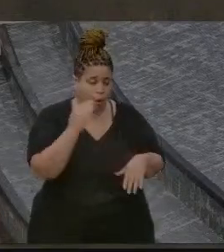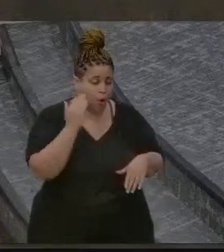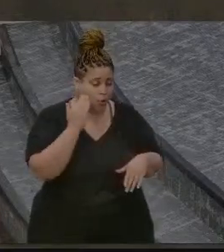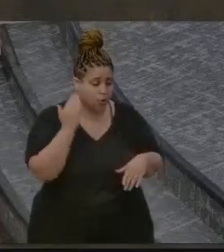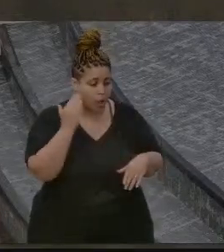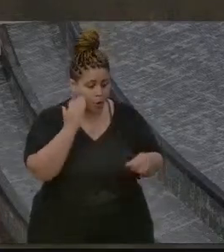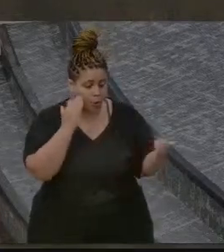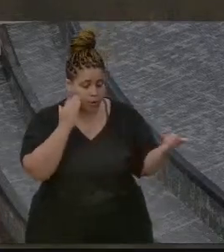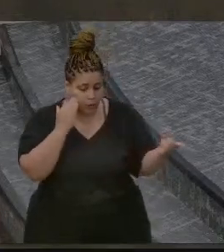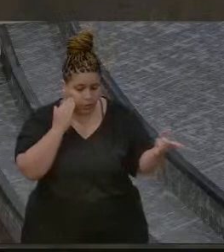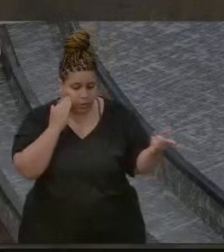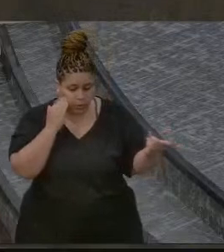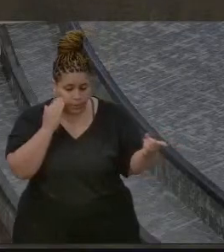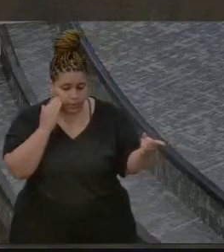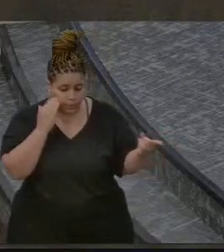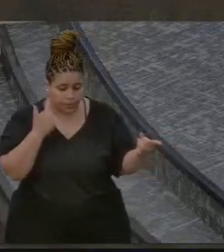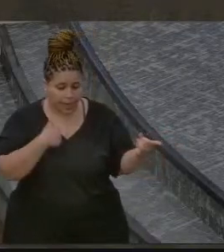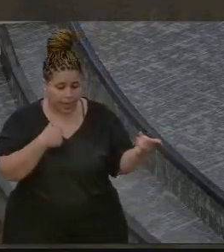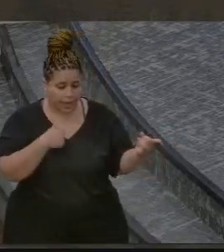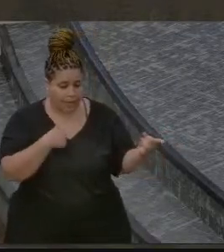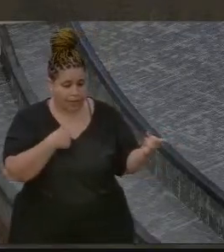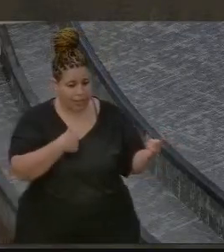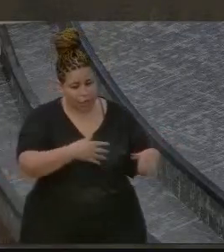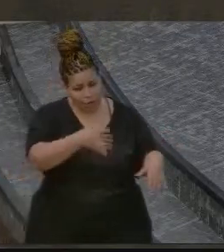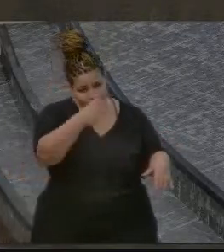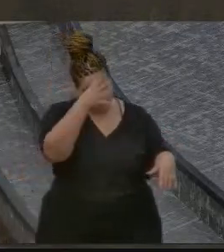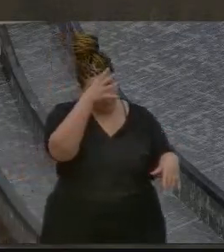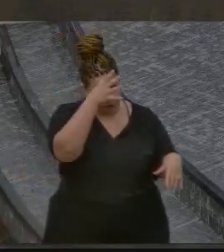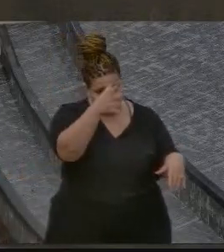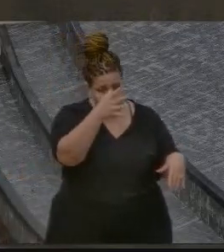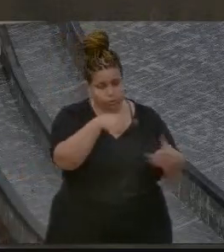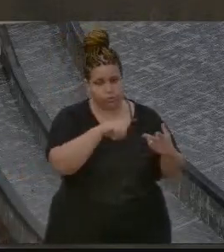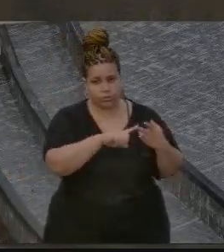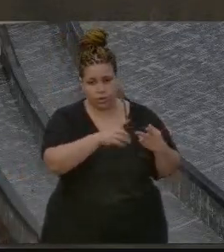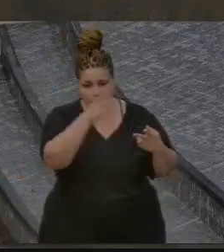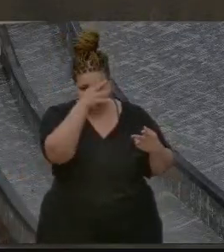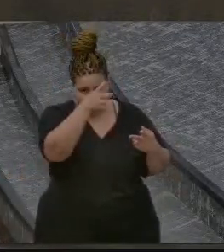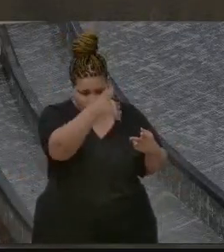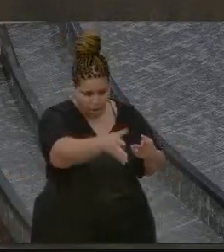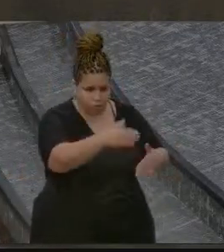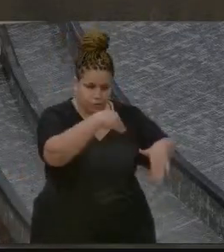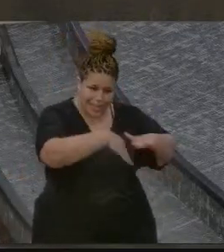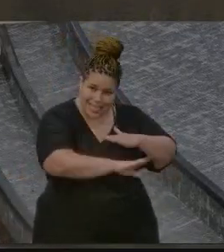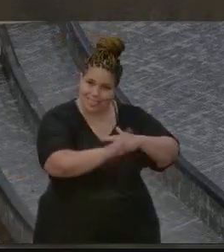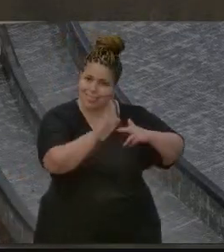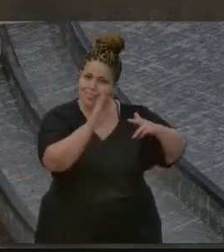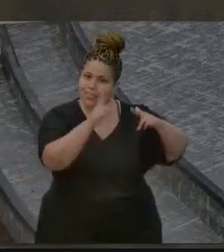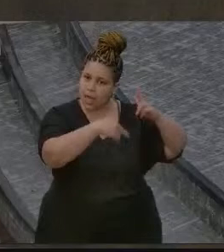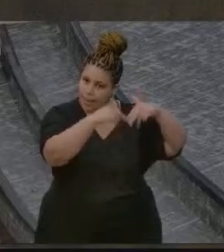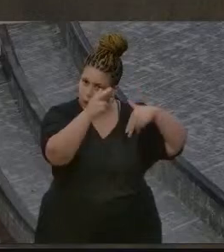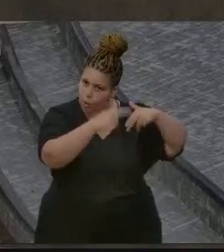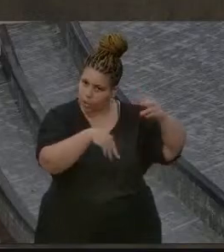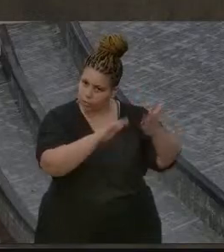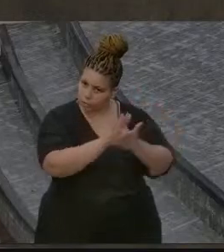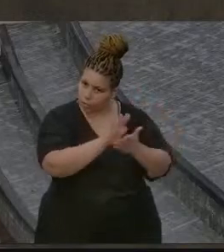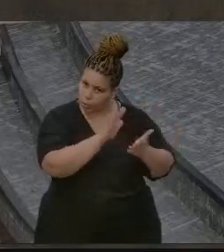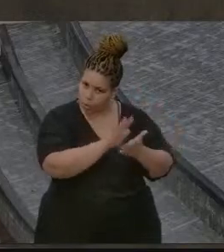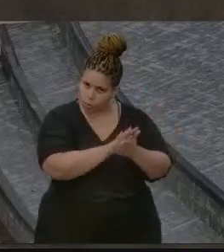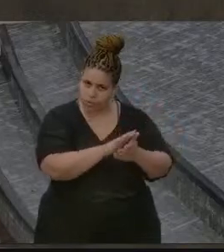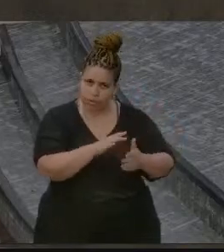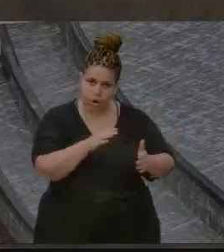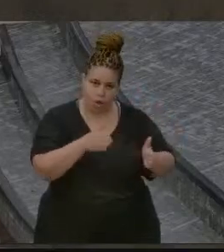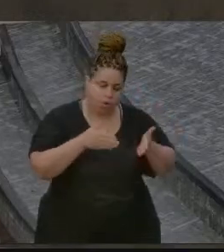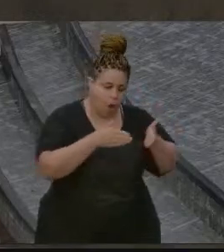having fathers and grandfathers in the buildings, just helping walk the halls and patrol